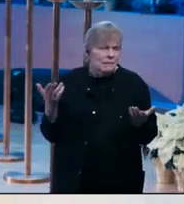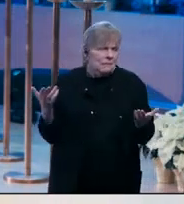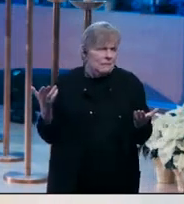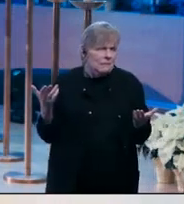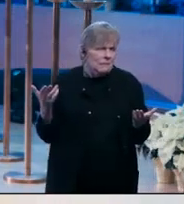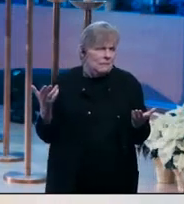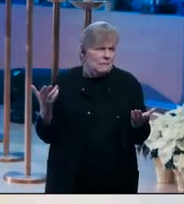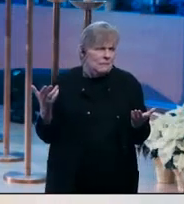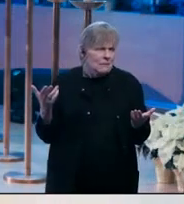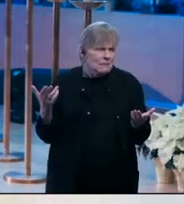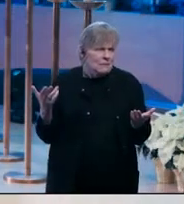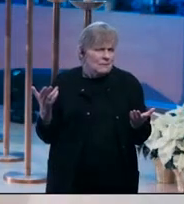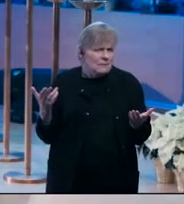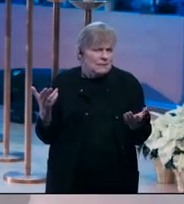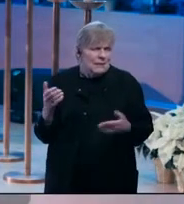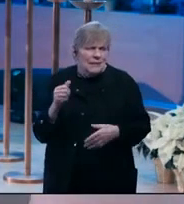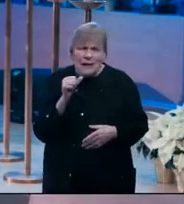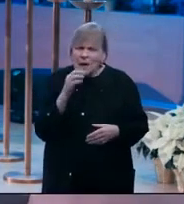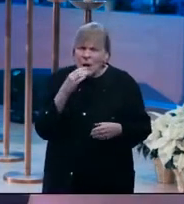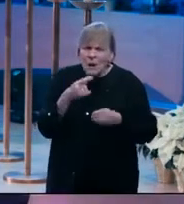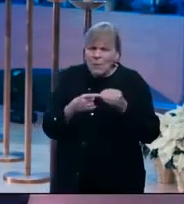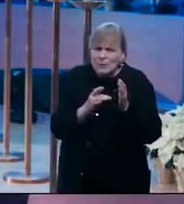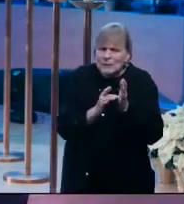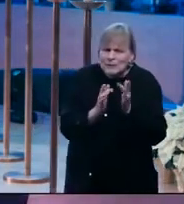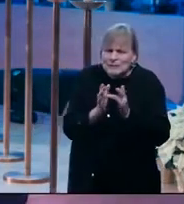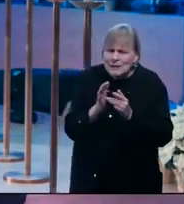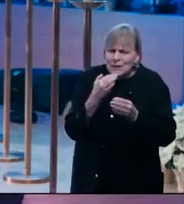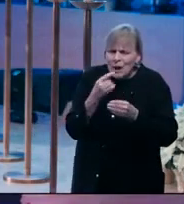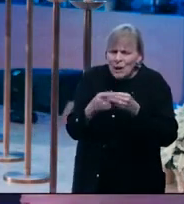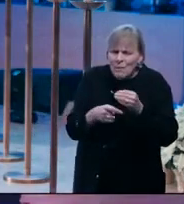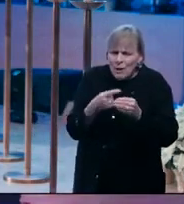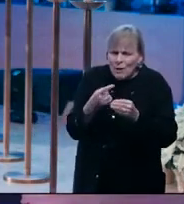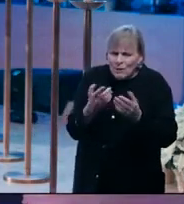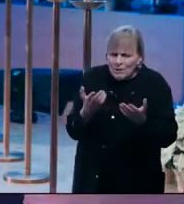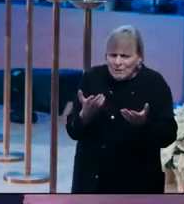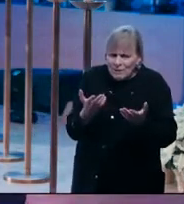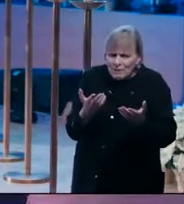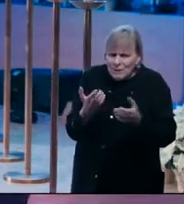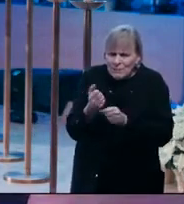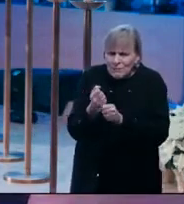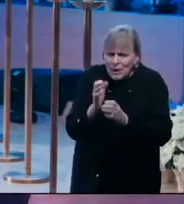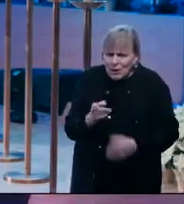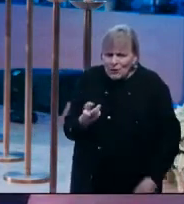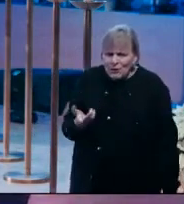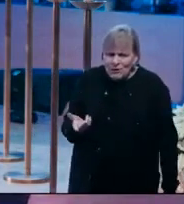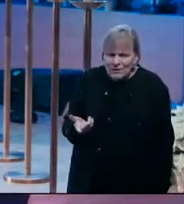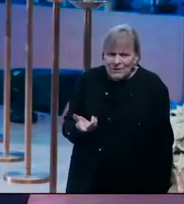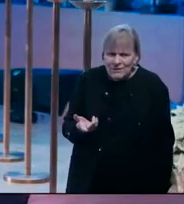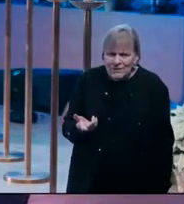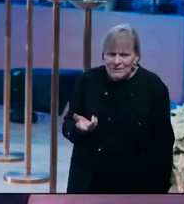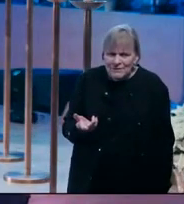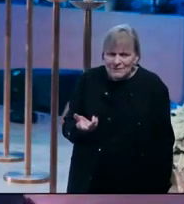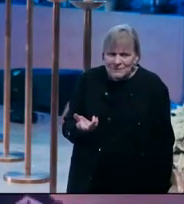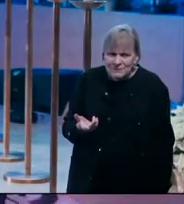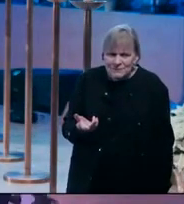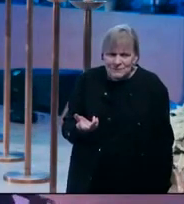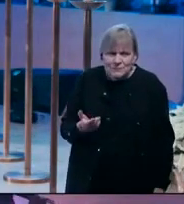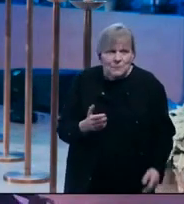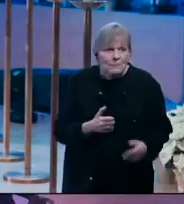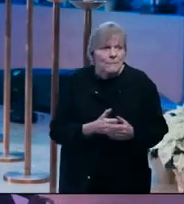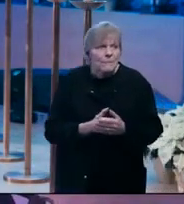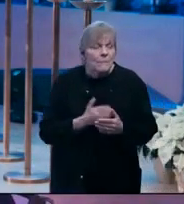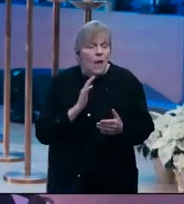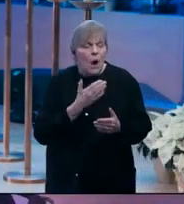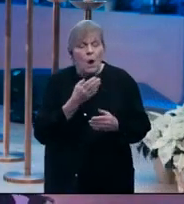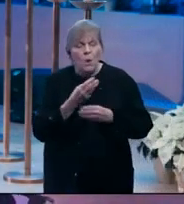space. That's not talking about Jesus. That's talking about a baseball player. Because this